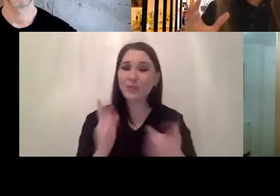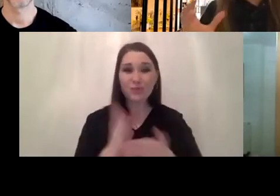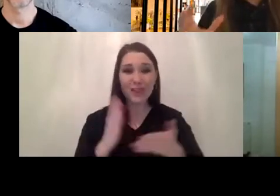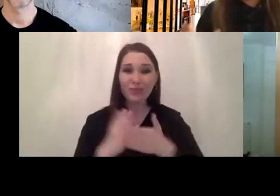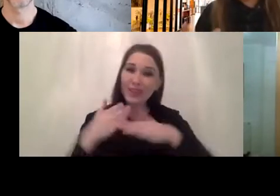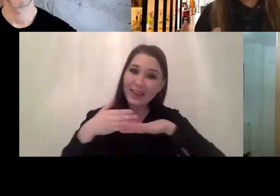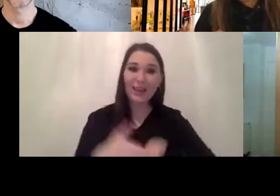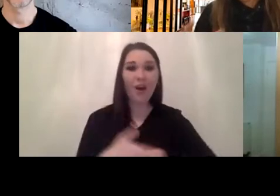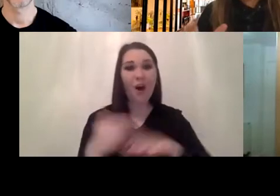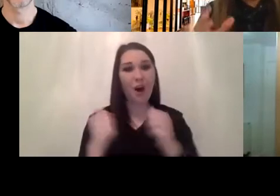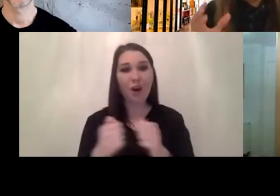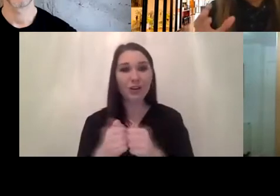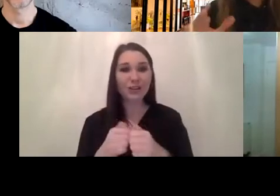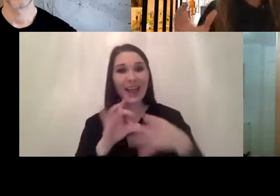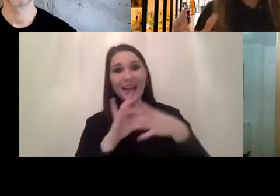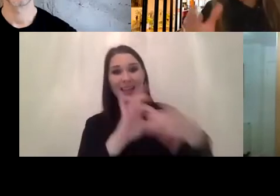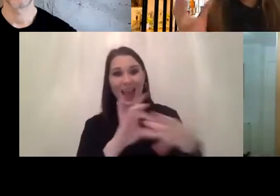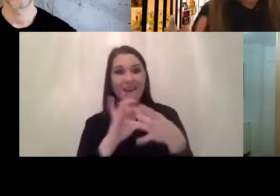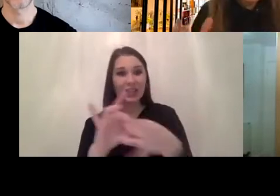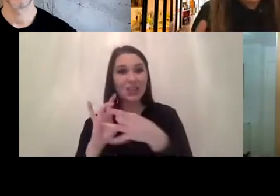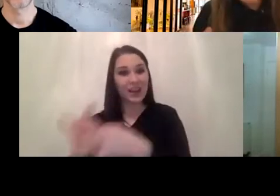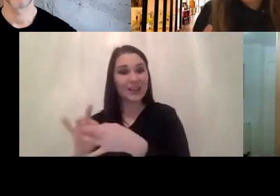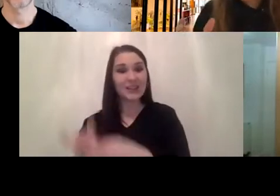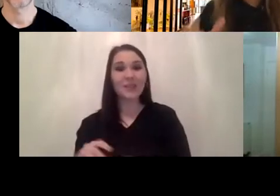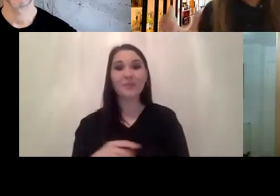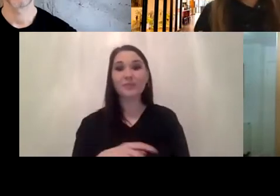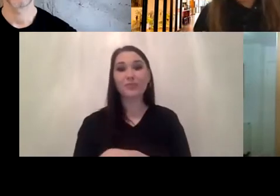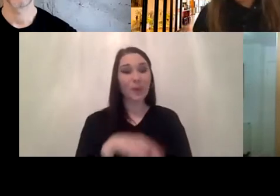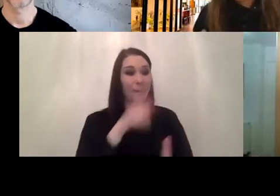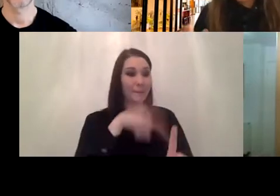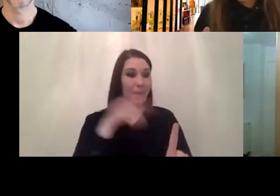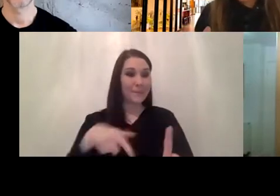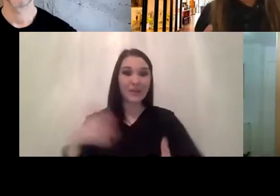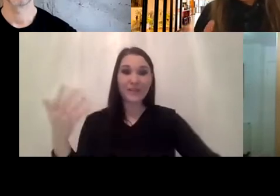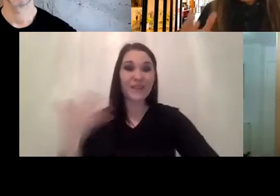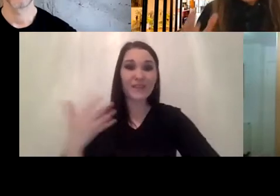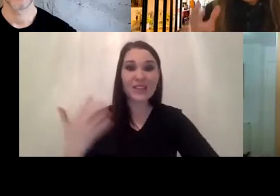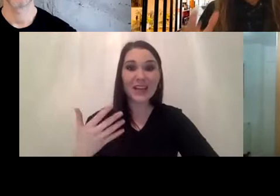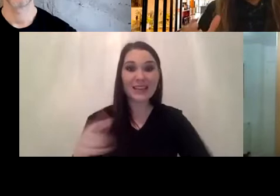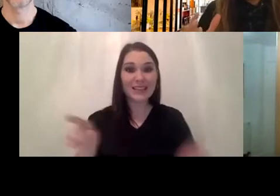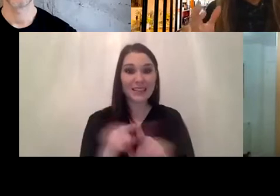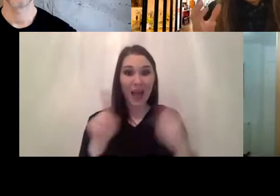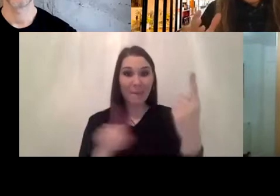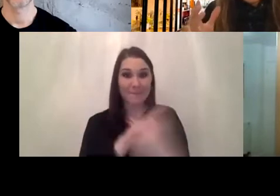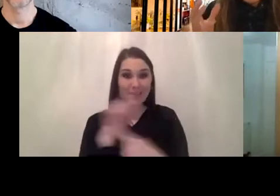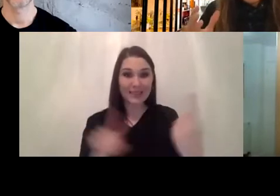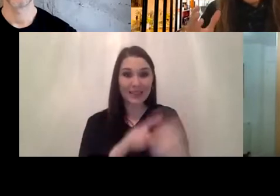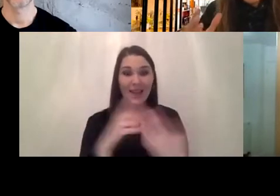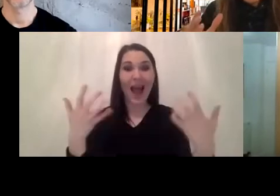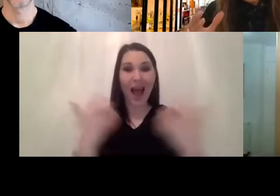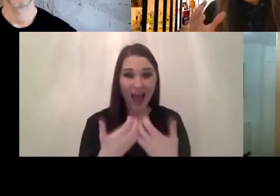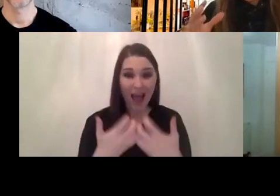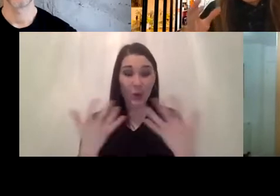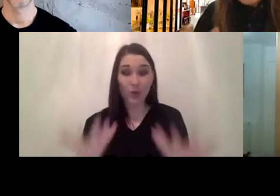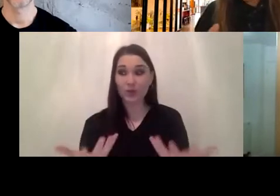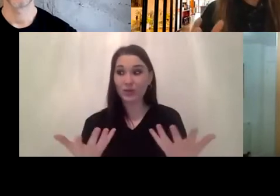keep them engaging, and you don't, you know, you have people of 15 people in the same meeting. How do you actually start,